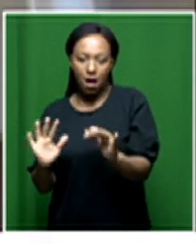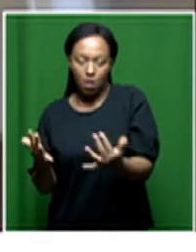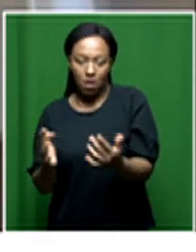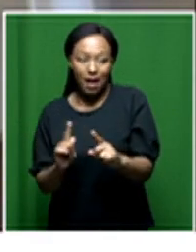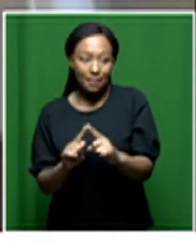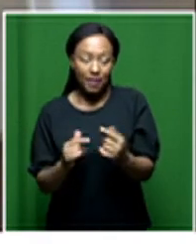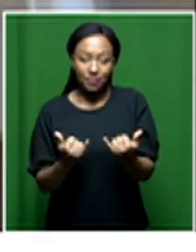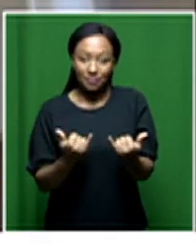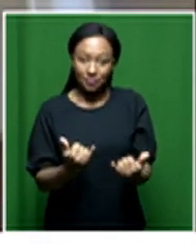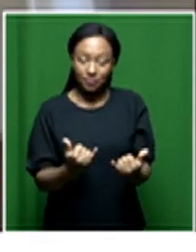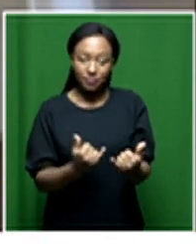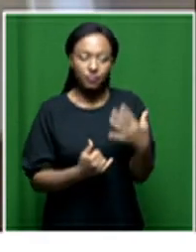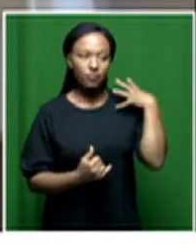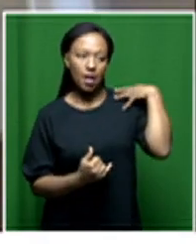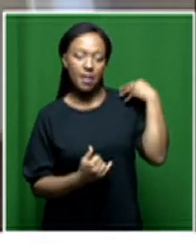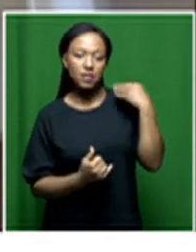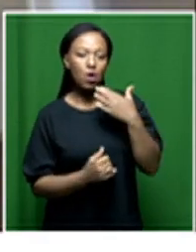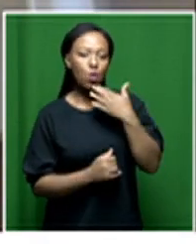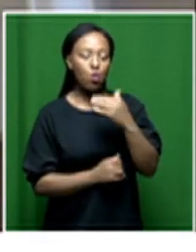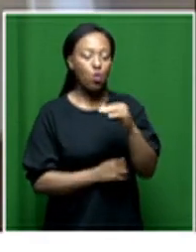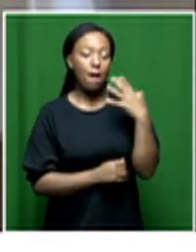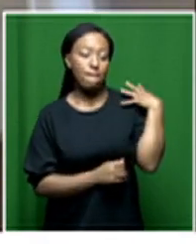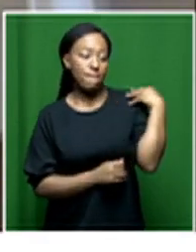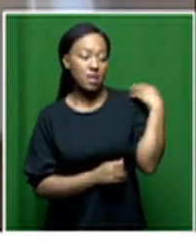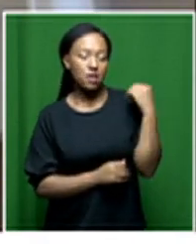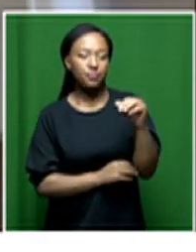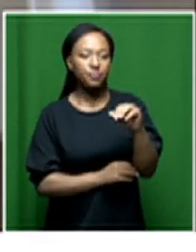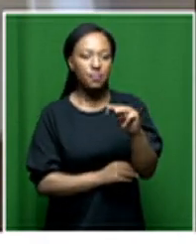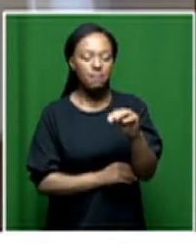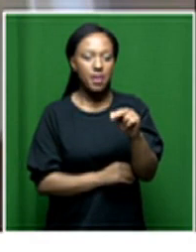that the Minister of Mineral Resources and Energy has said